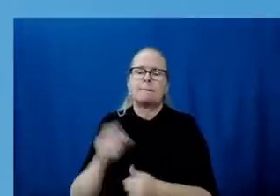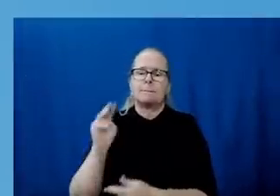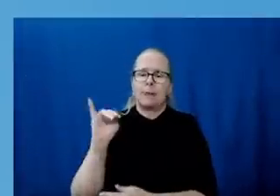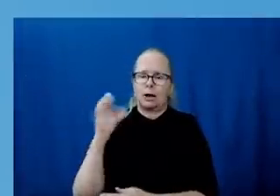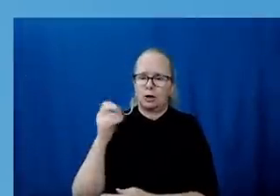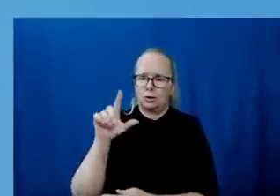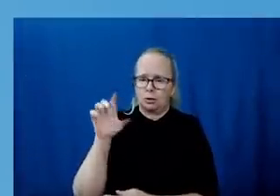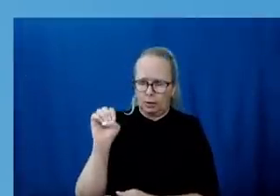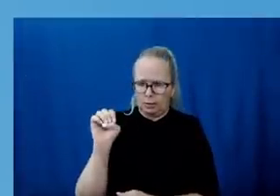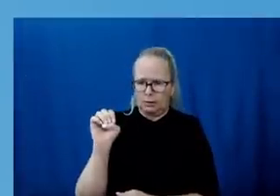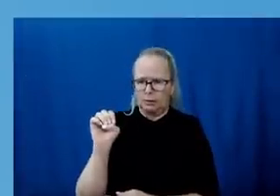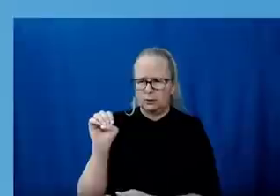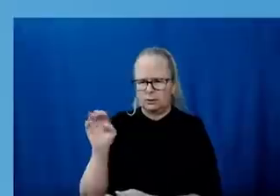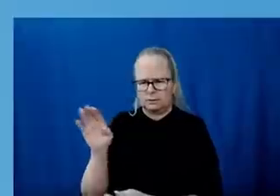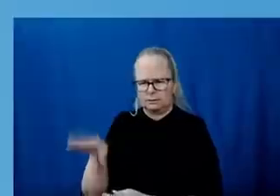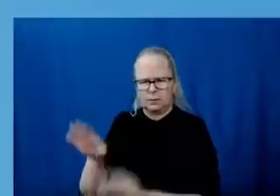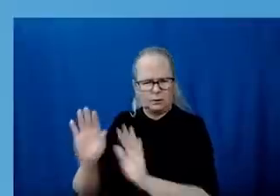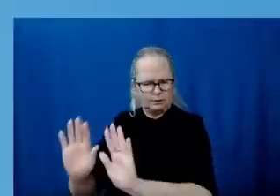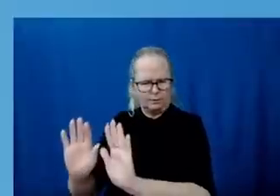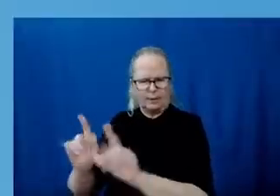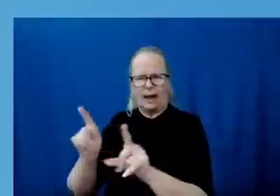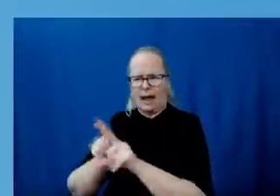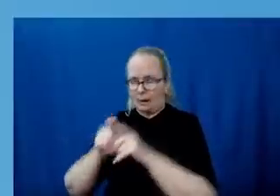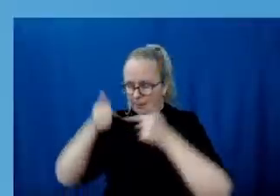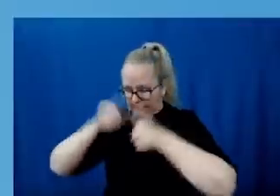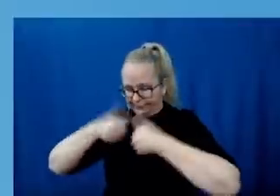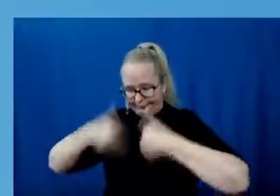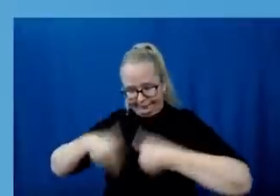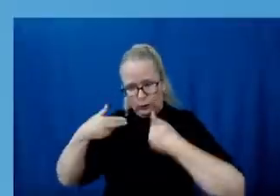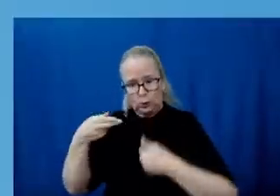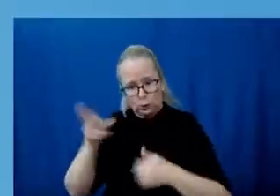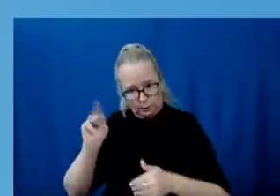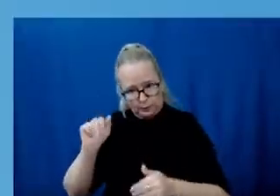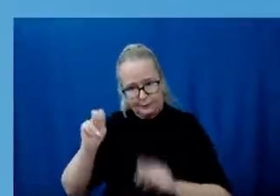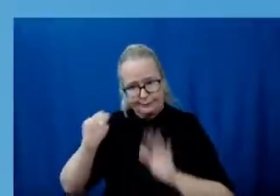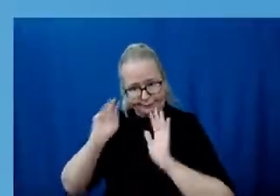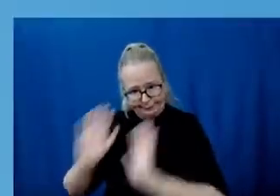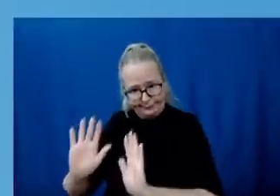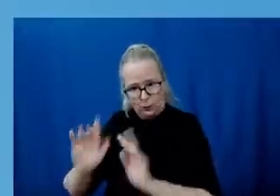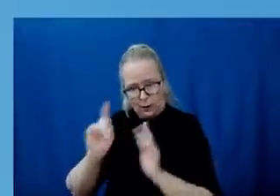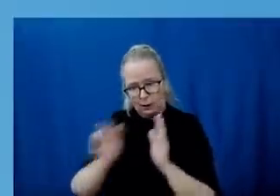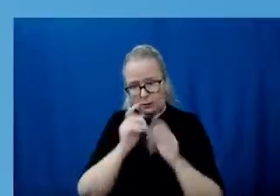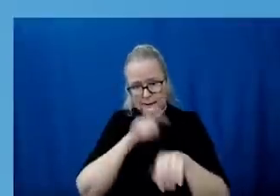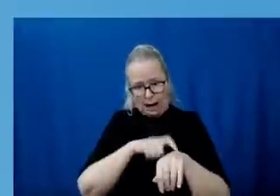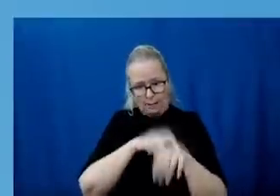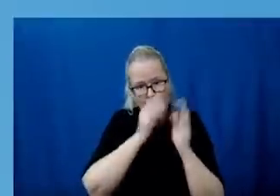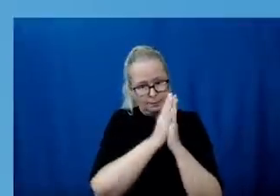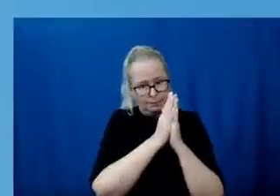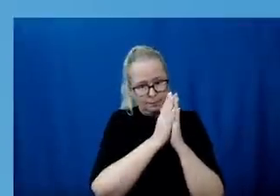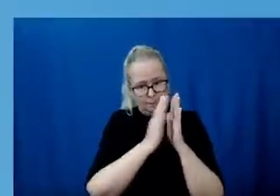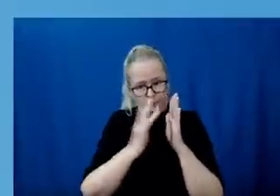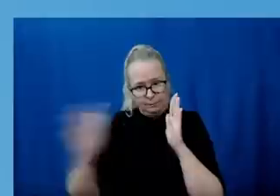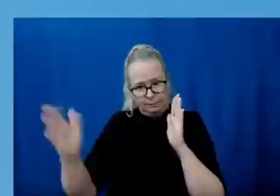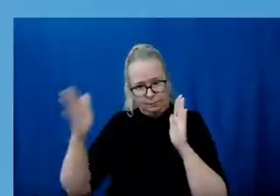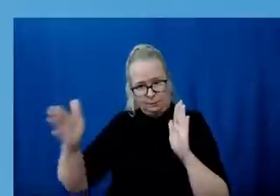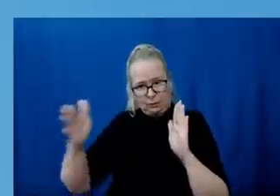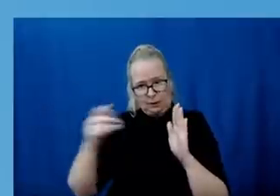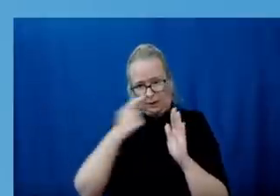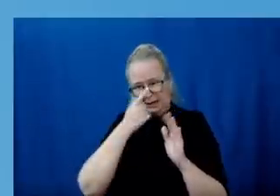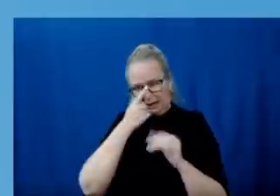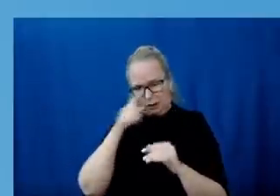signal. And so then with it being over time, as a human, I'm watching for